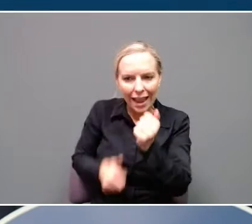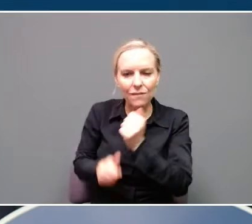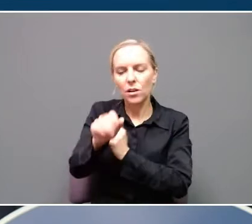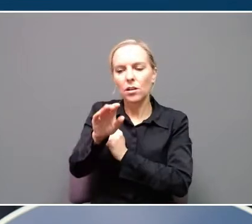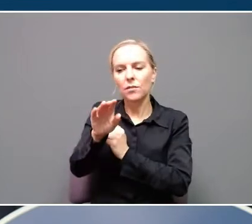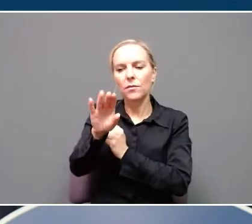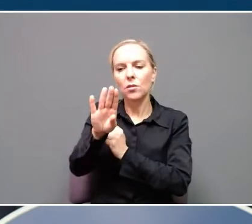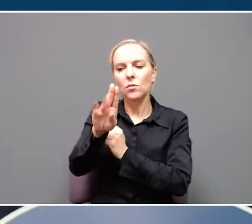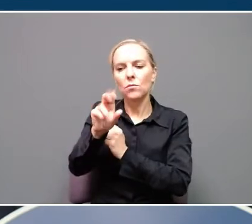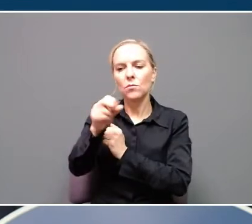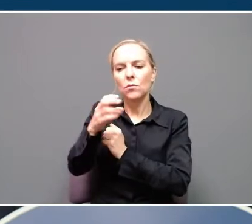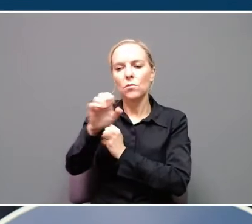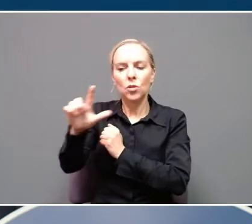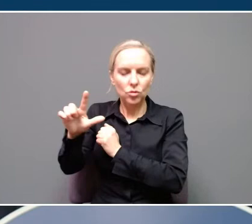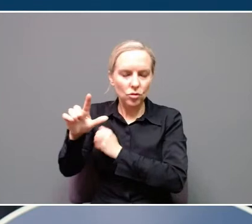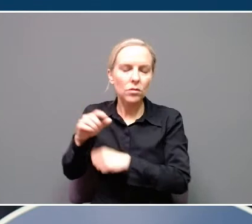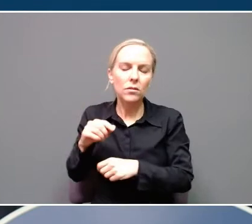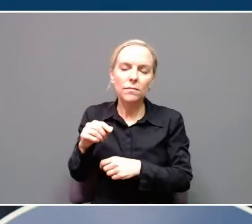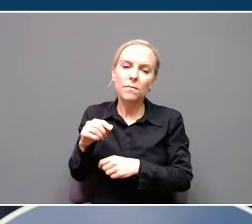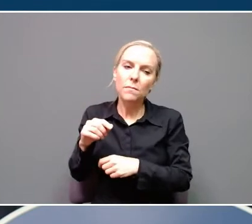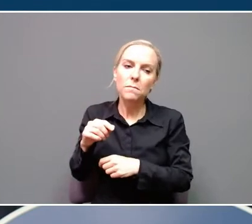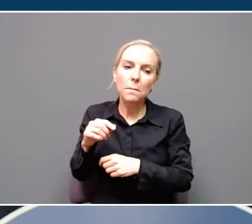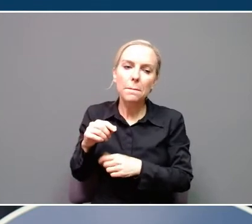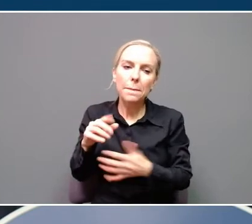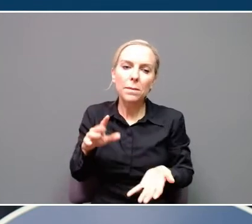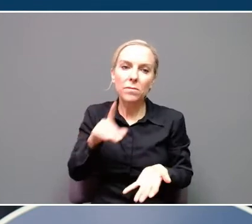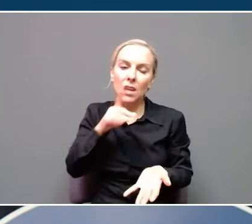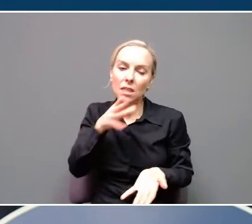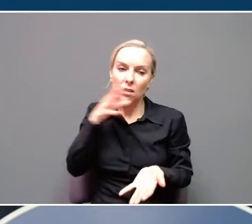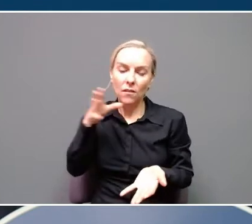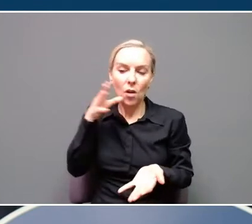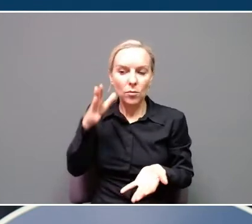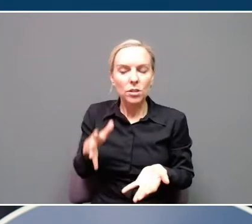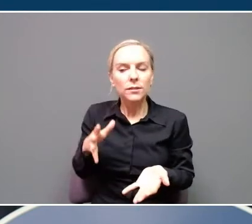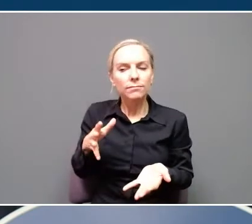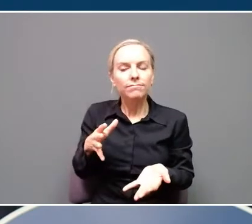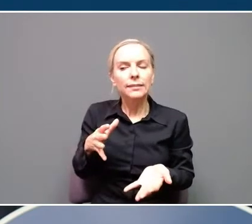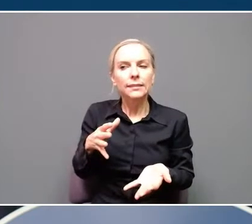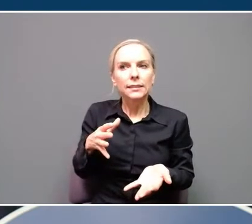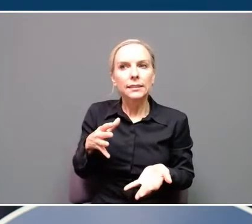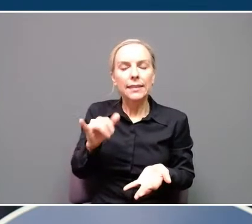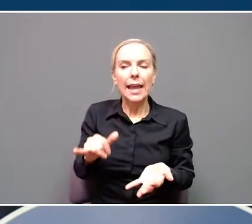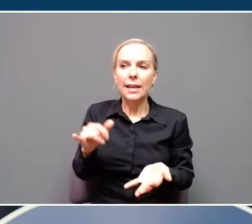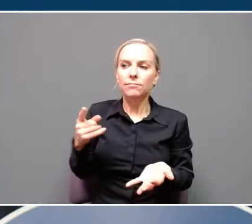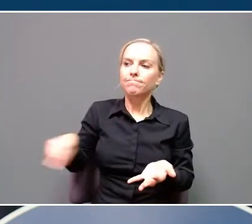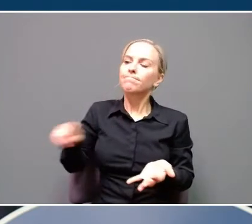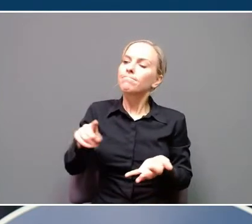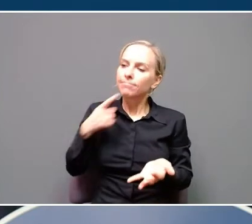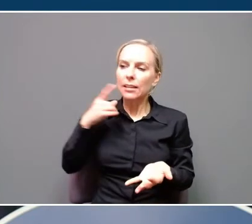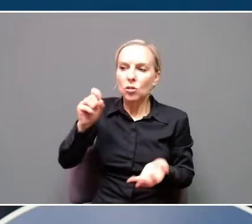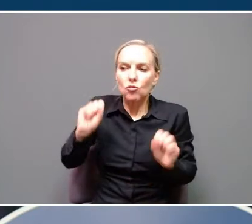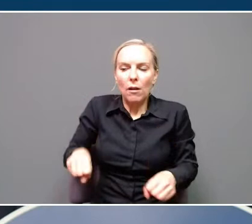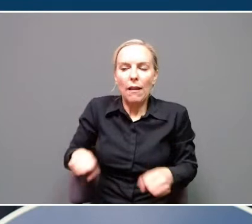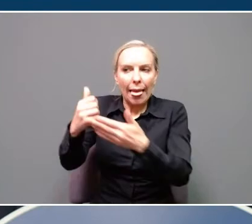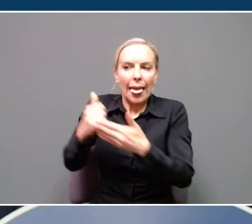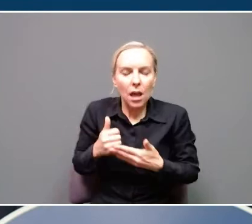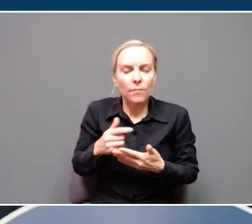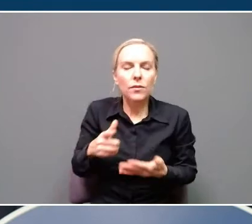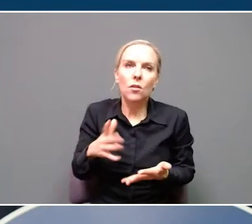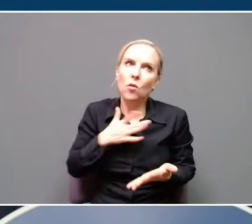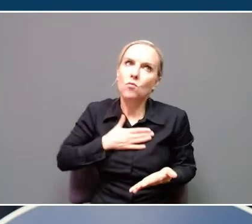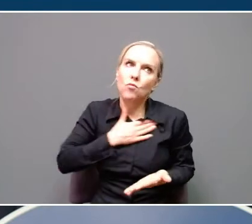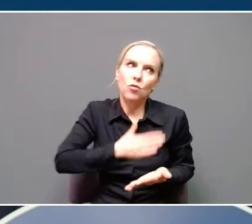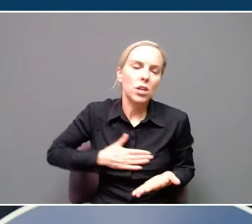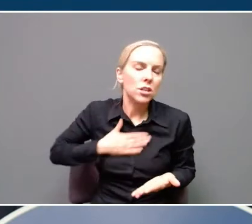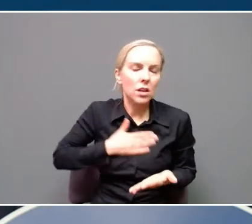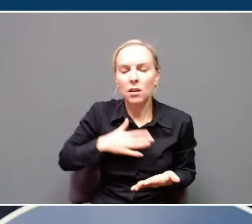which was what the farmers said could help. Really appreciate this local solution being brought to